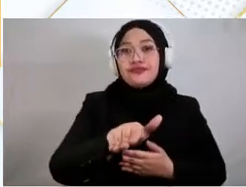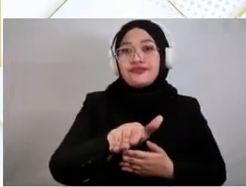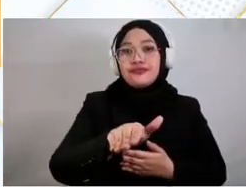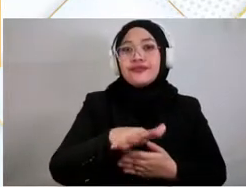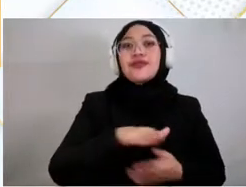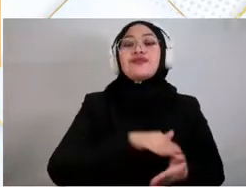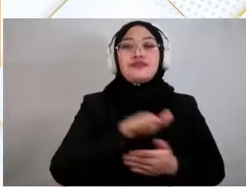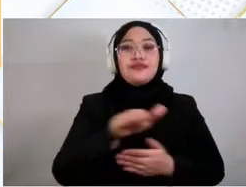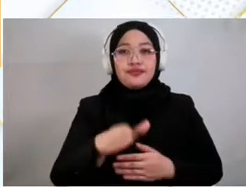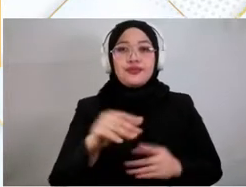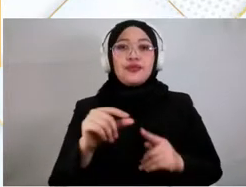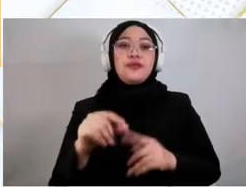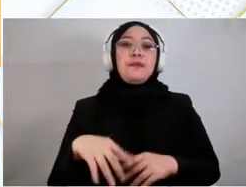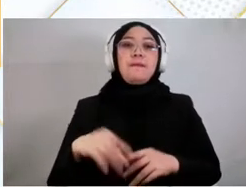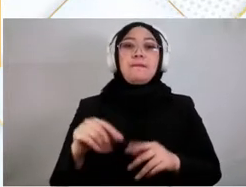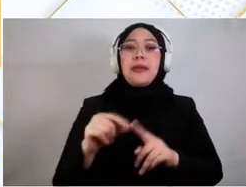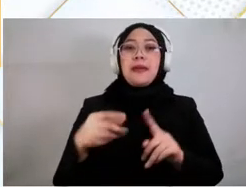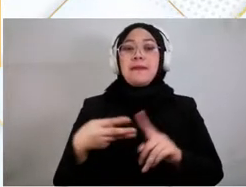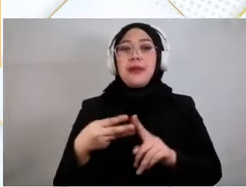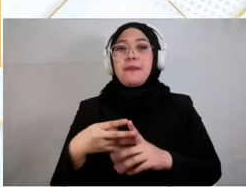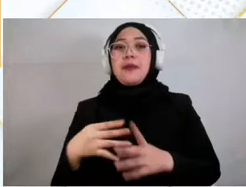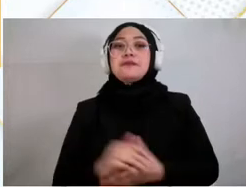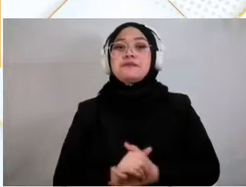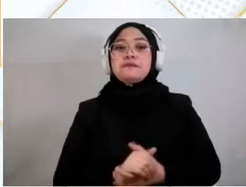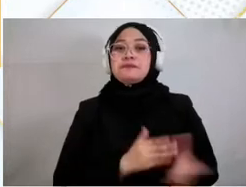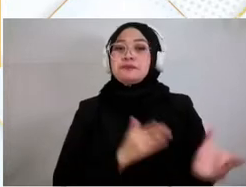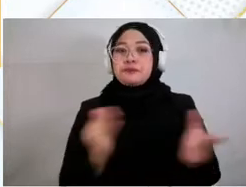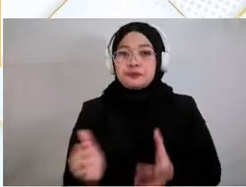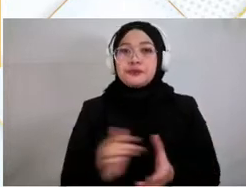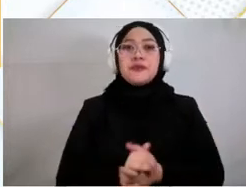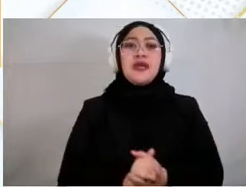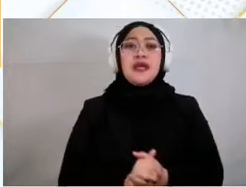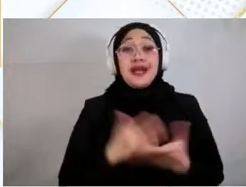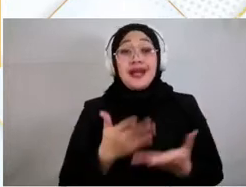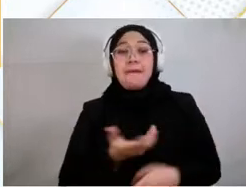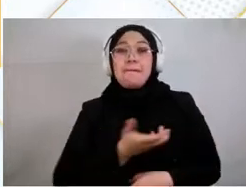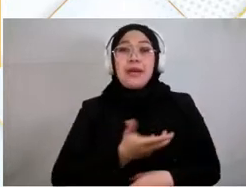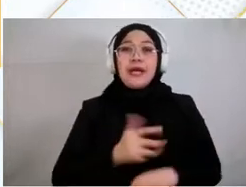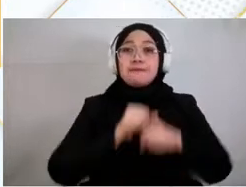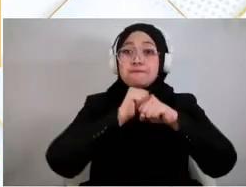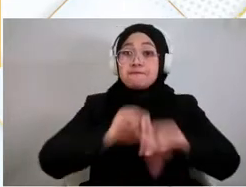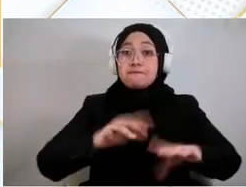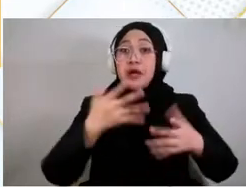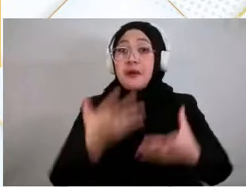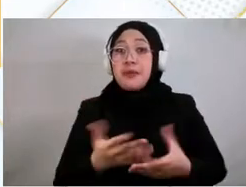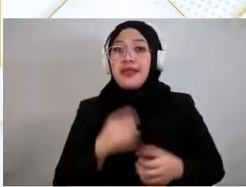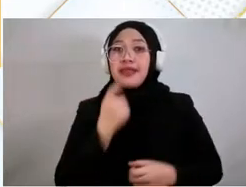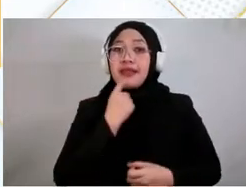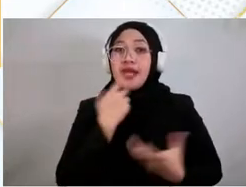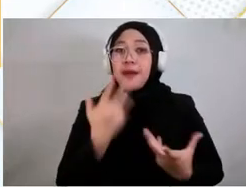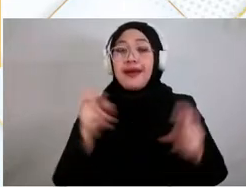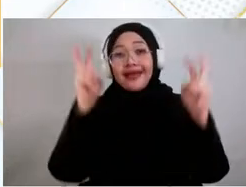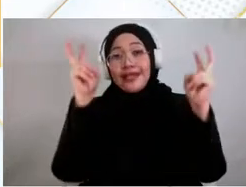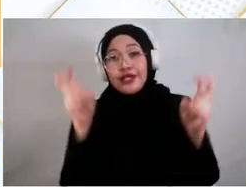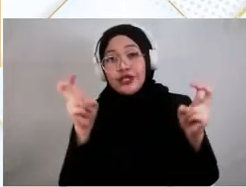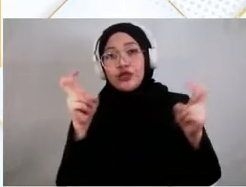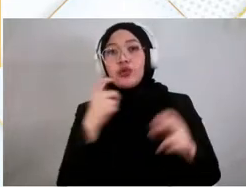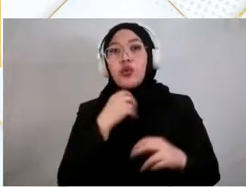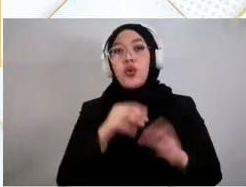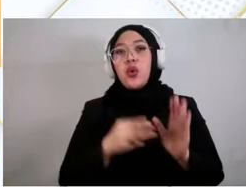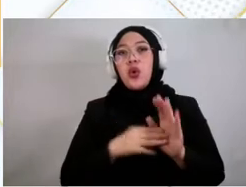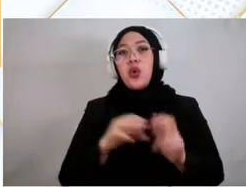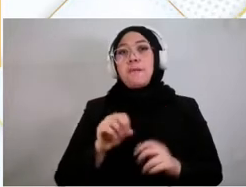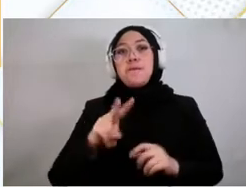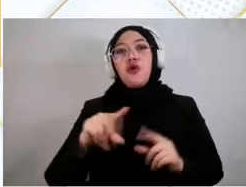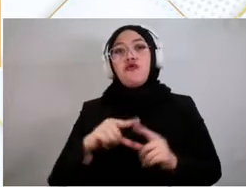specific mission. The next issue that I would like also to over is to especially to MOVA, to our